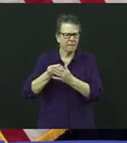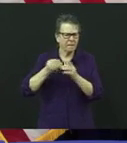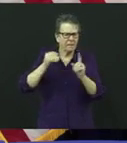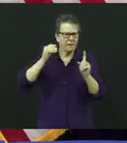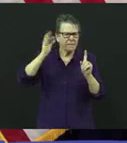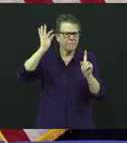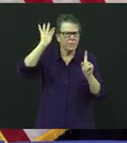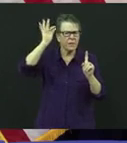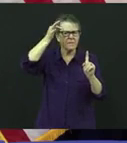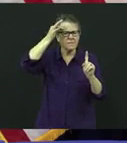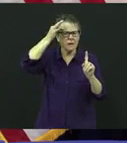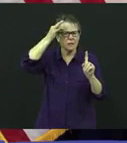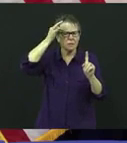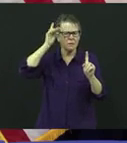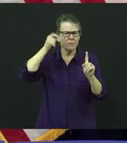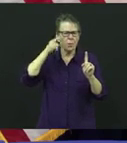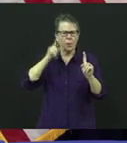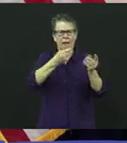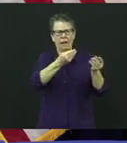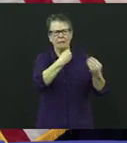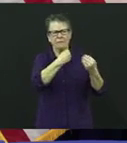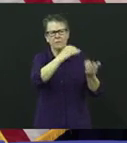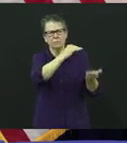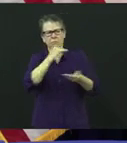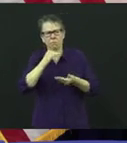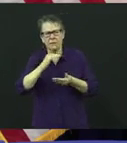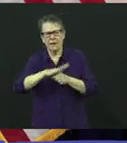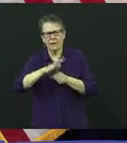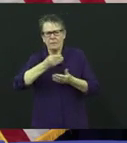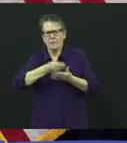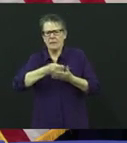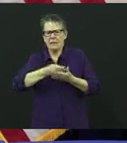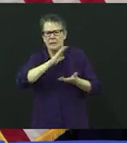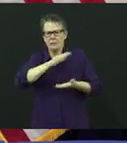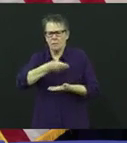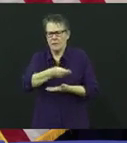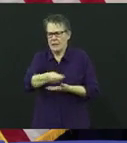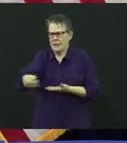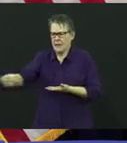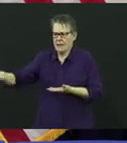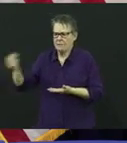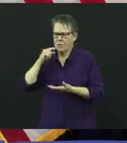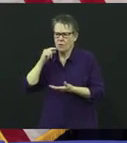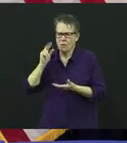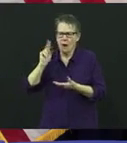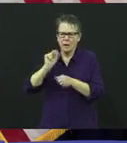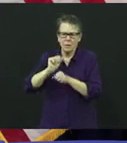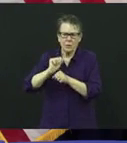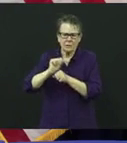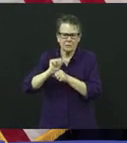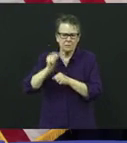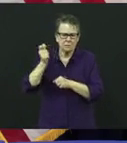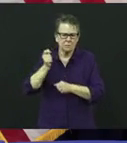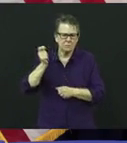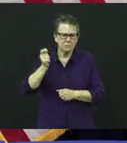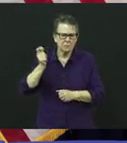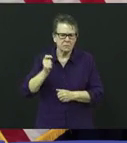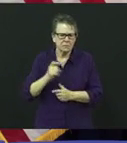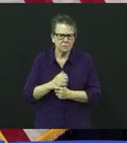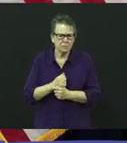unemployed insurance fund was 200 and something billion. That, without having done to the fifth decimal